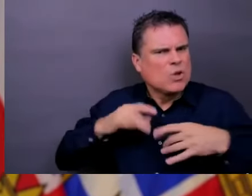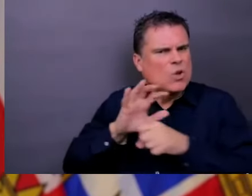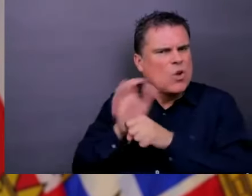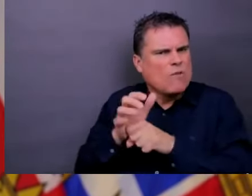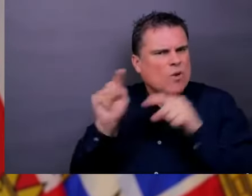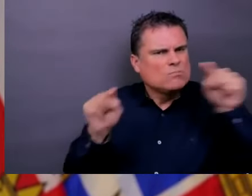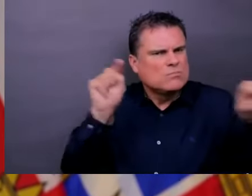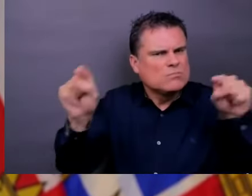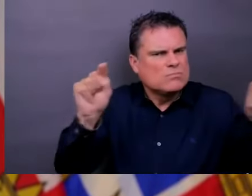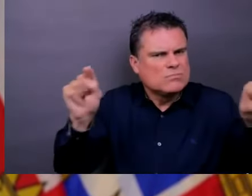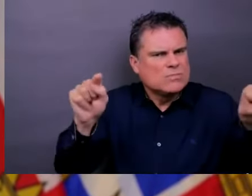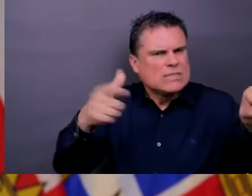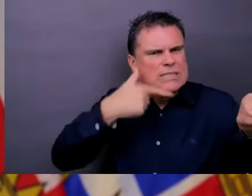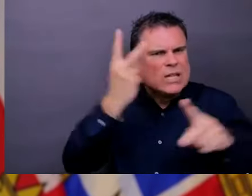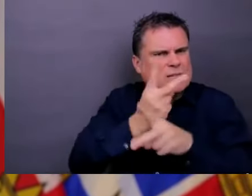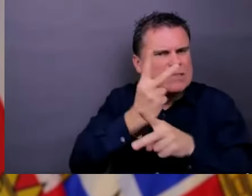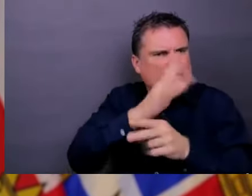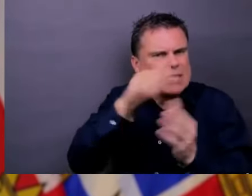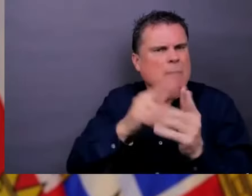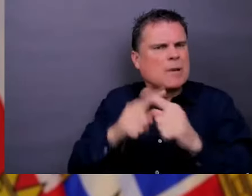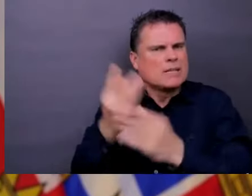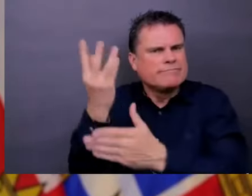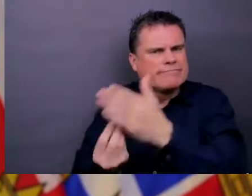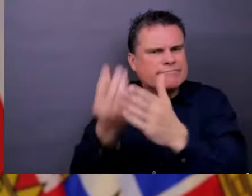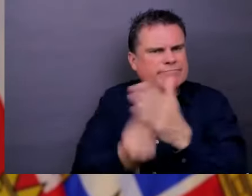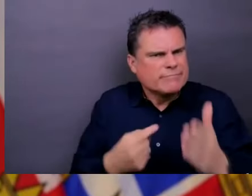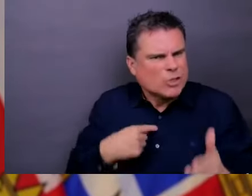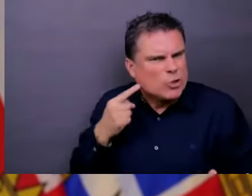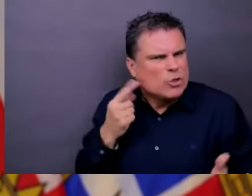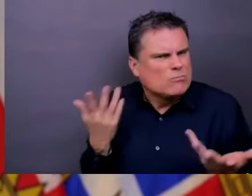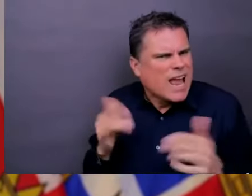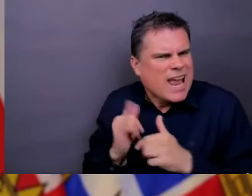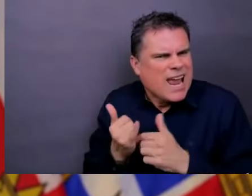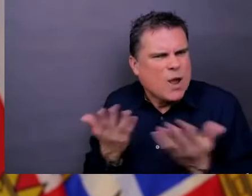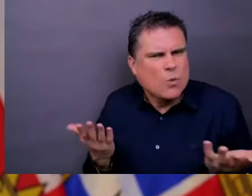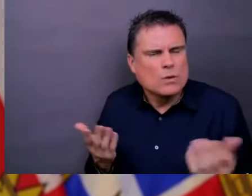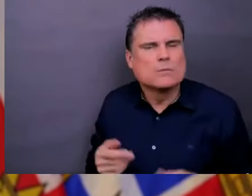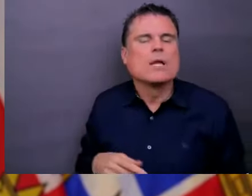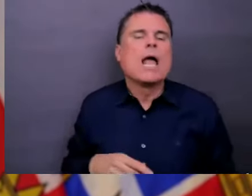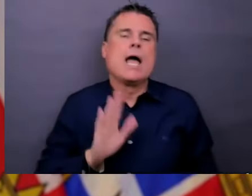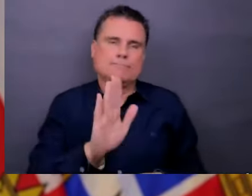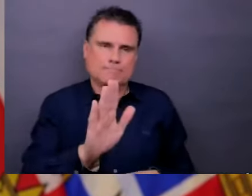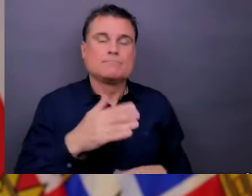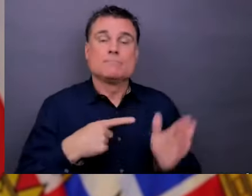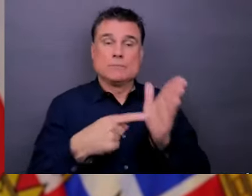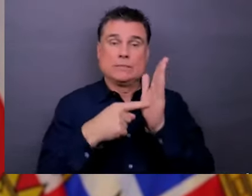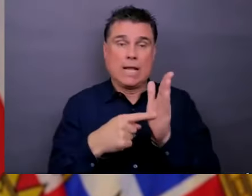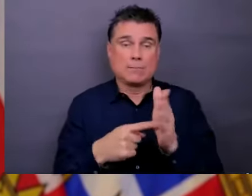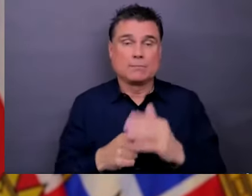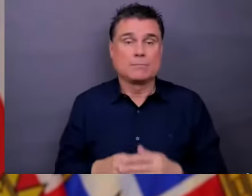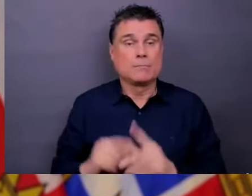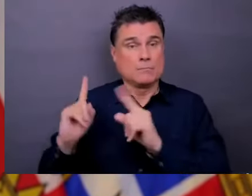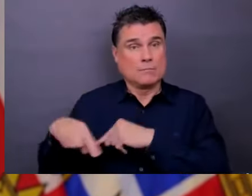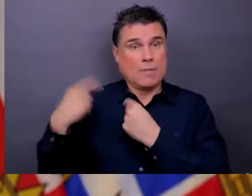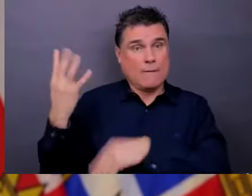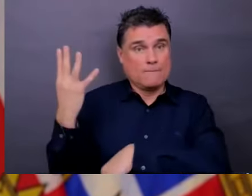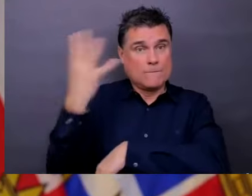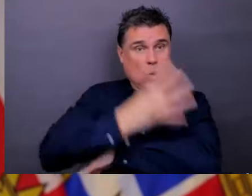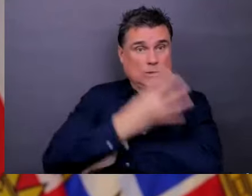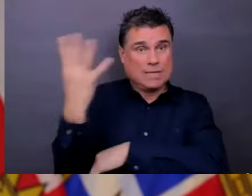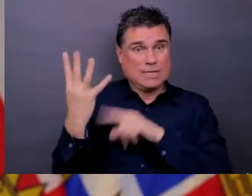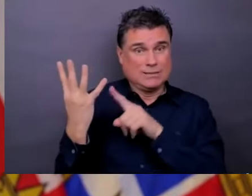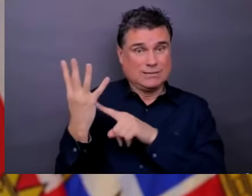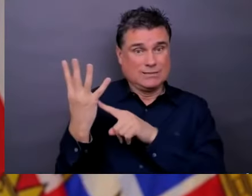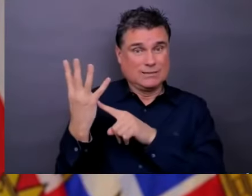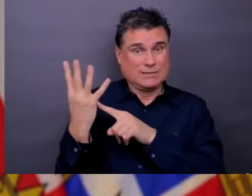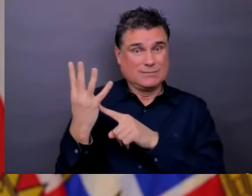the immunization program starting. And you must remember that we consider a single case of a staff person with